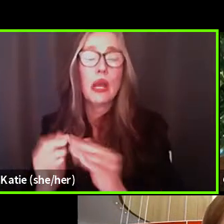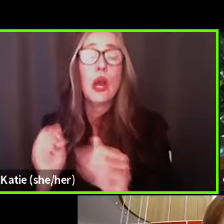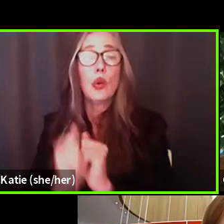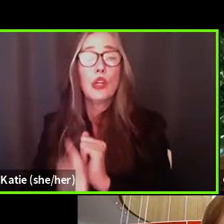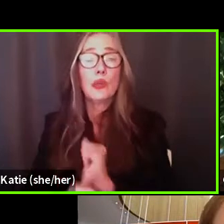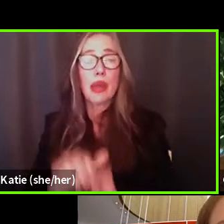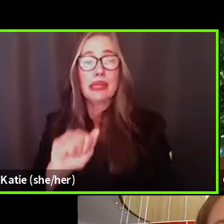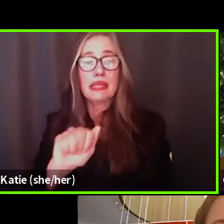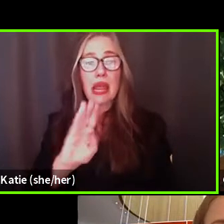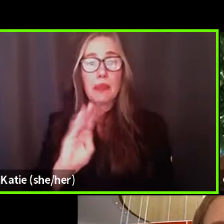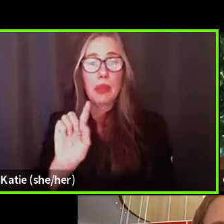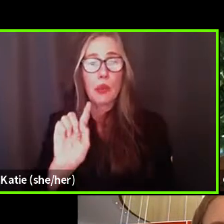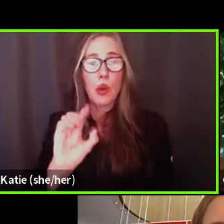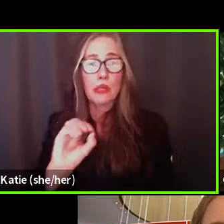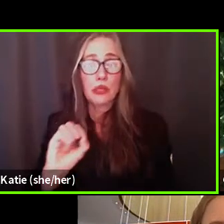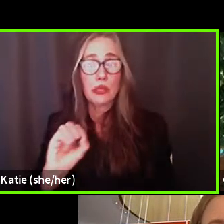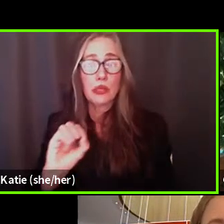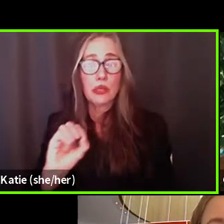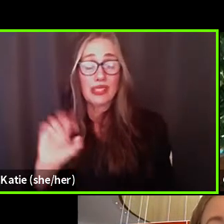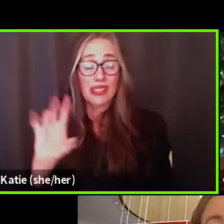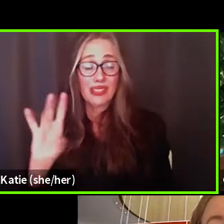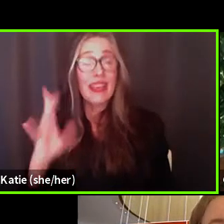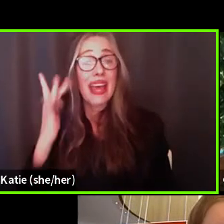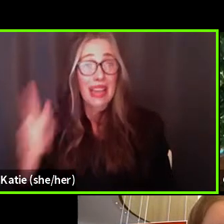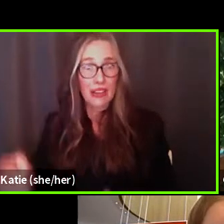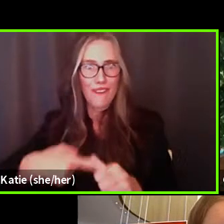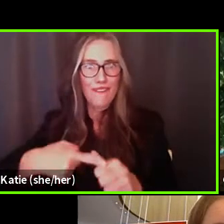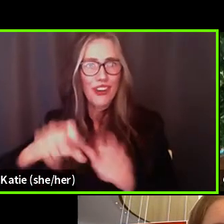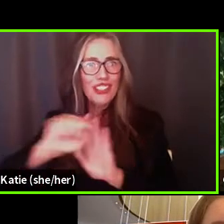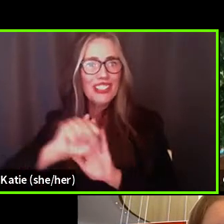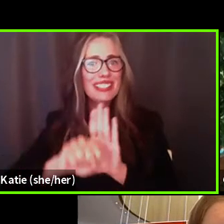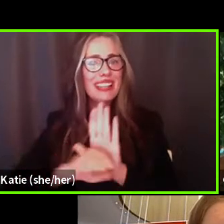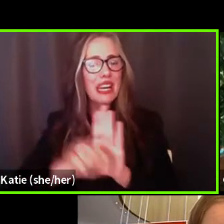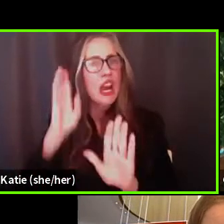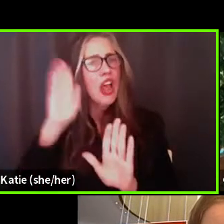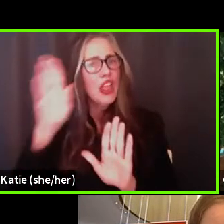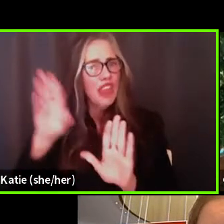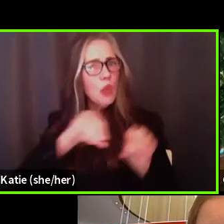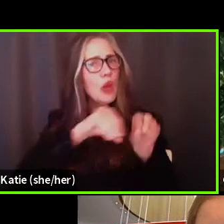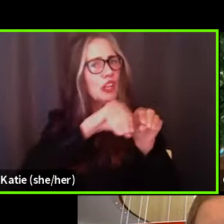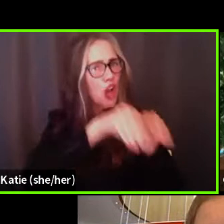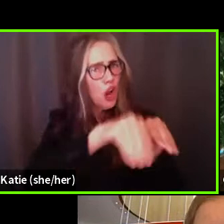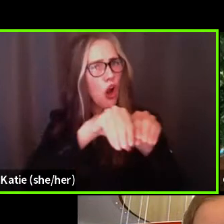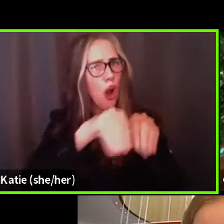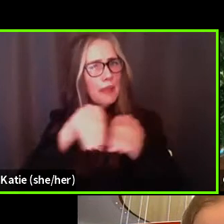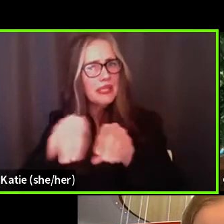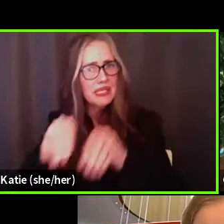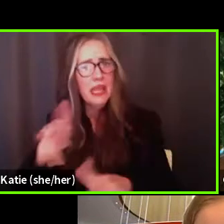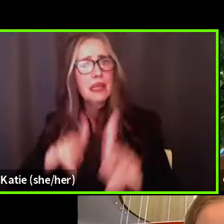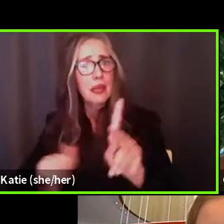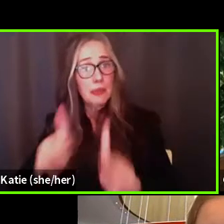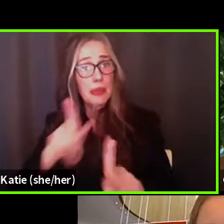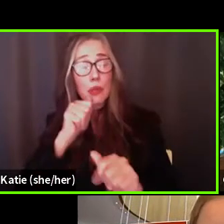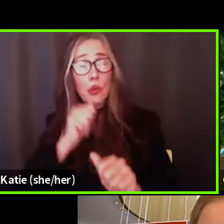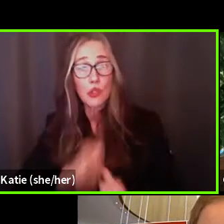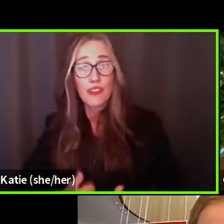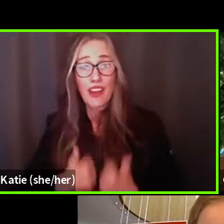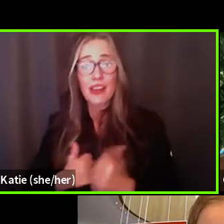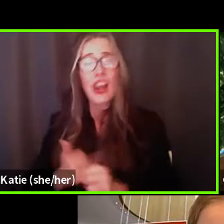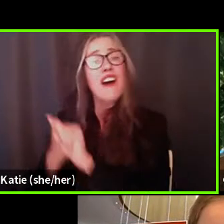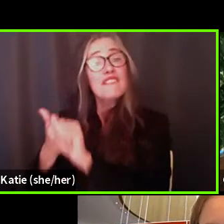third state to compensate survivors of sterilization under eugenics laws following the states of north carolina and